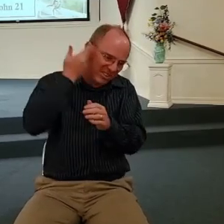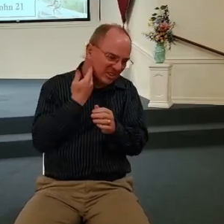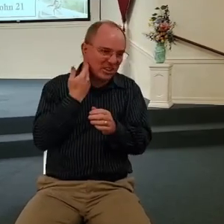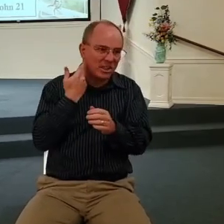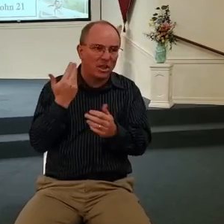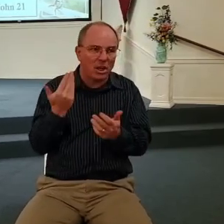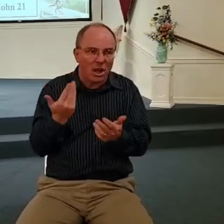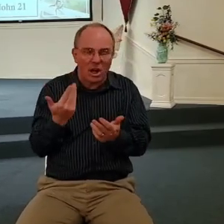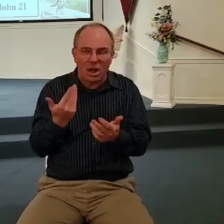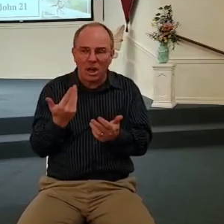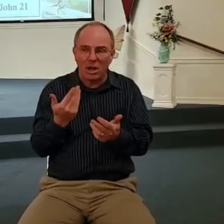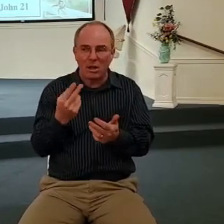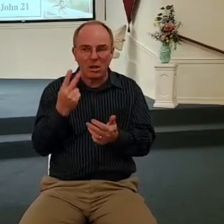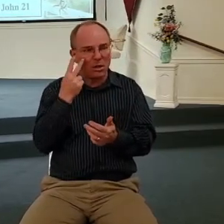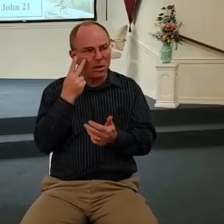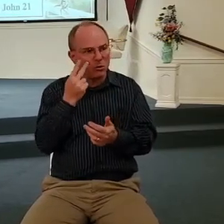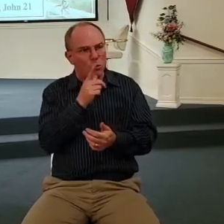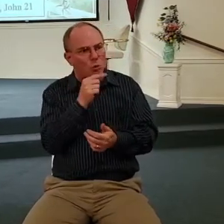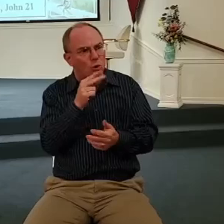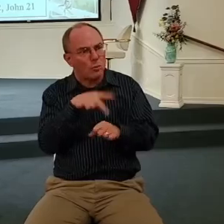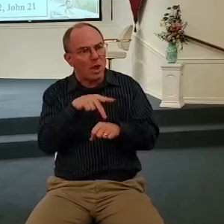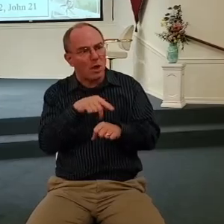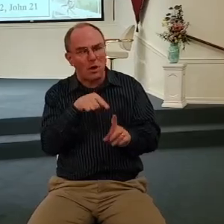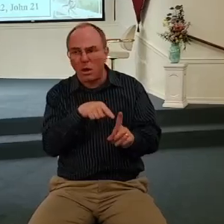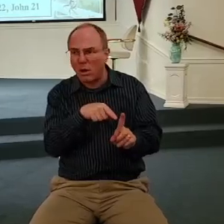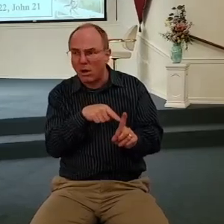Did you see the identity?